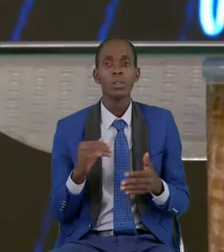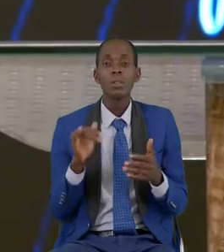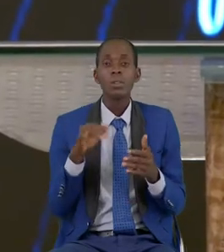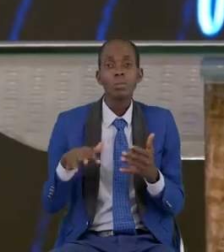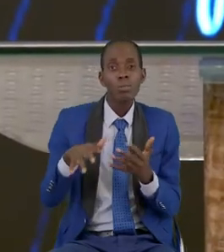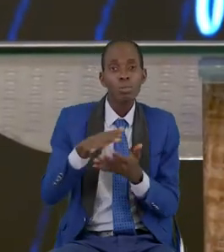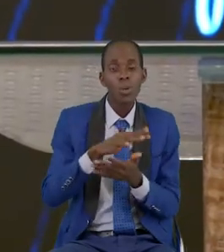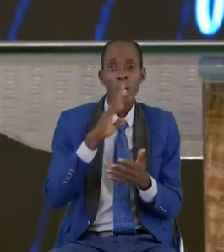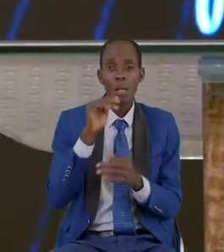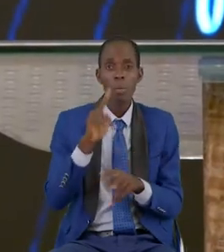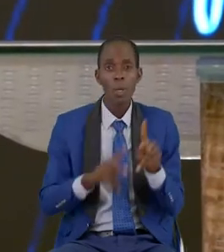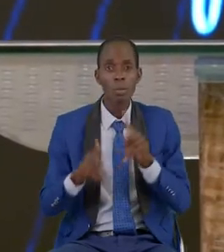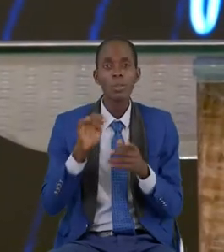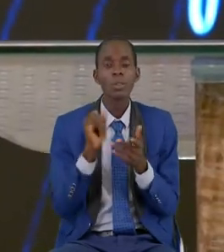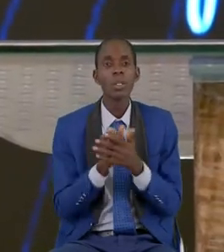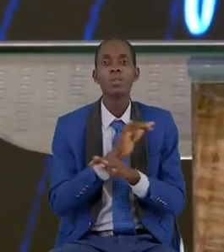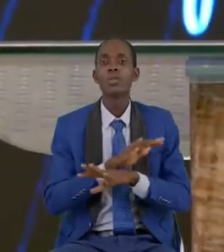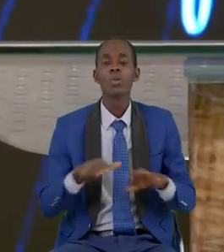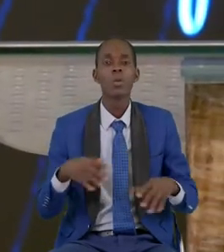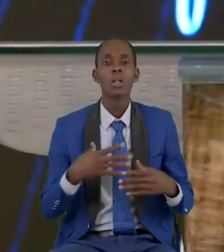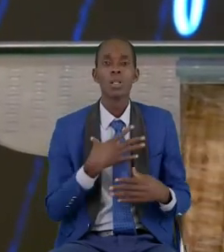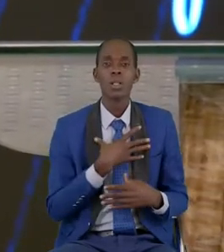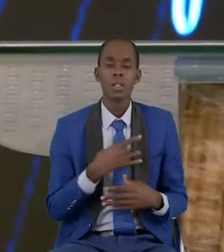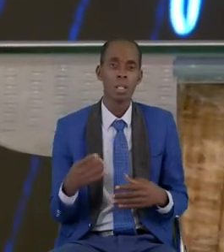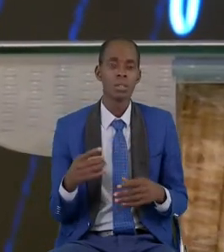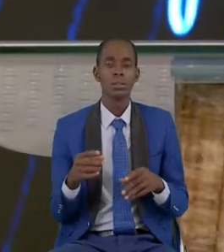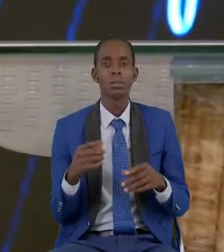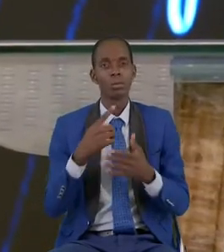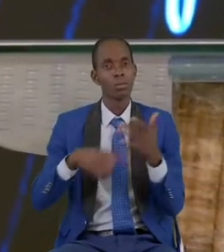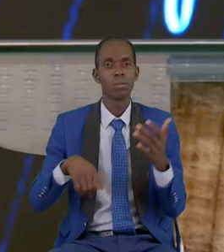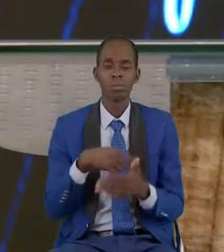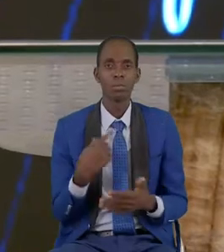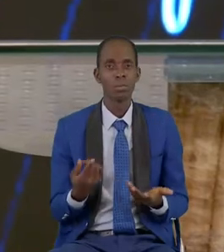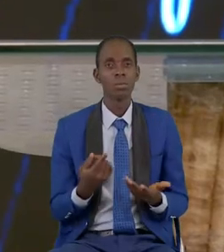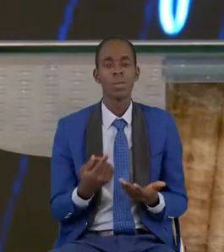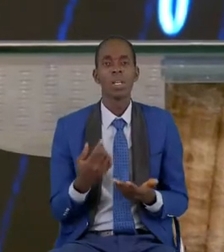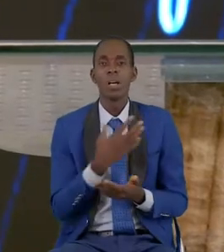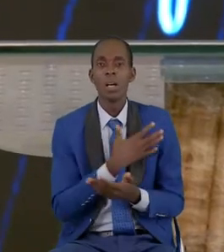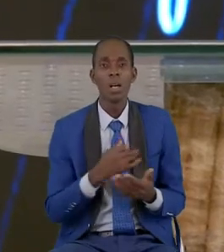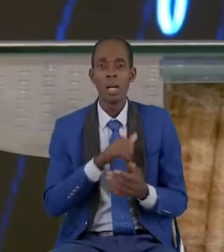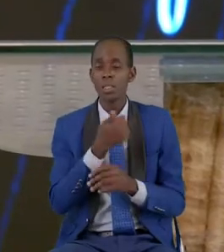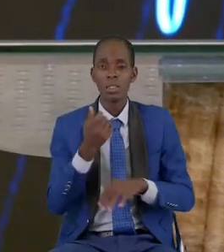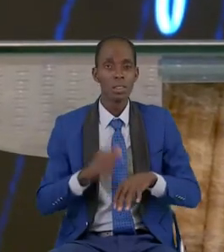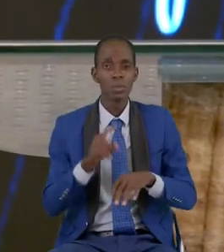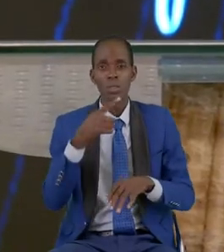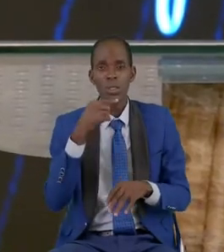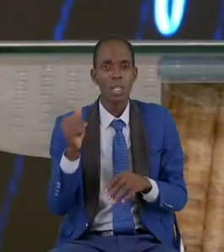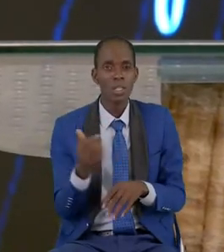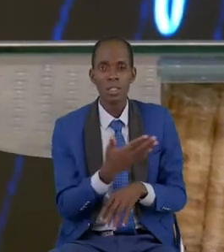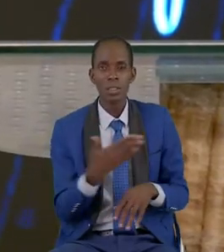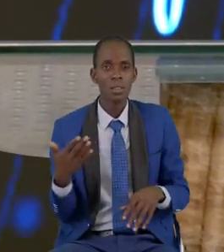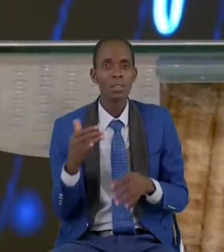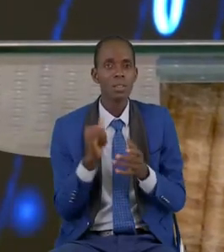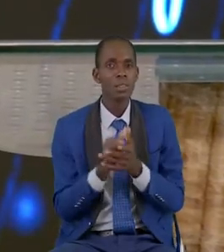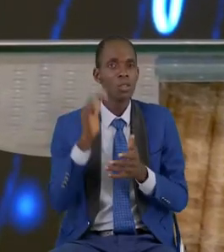don't like correction. They're incorrigible. And so when you say anything that will